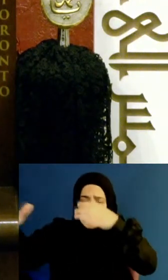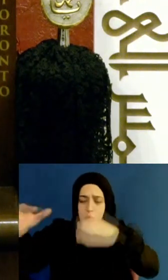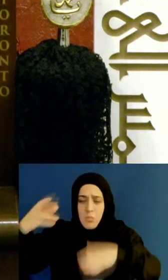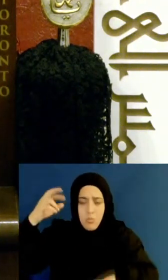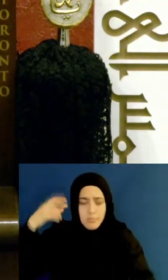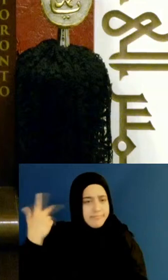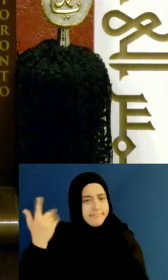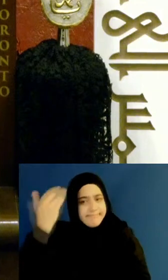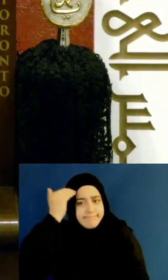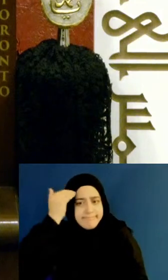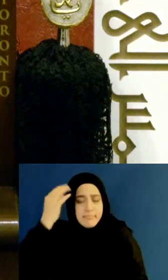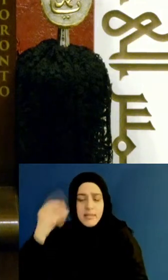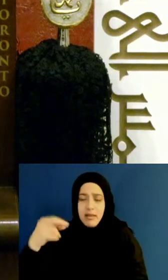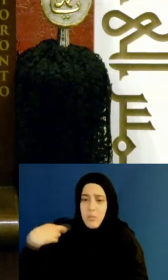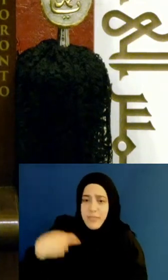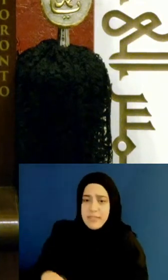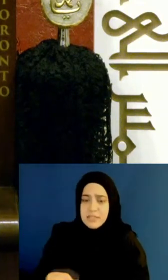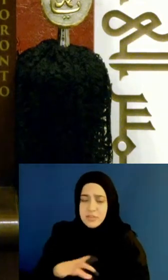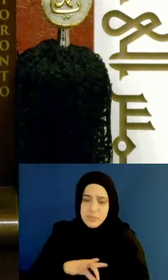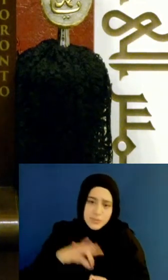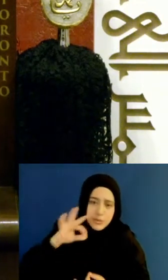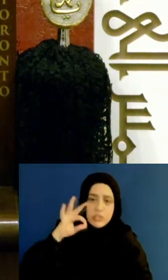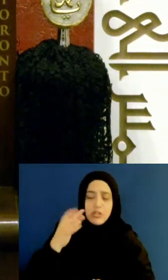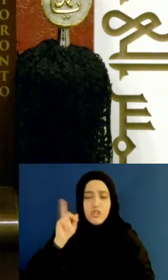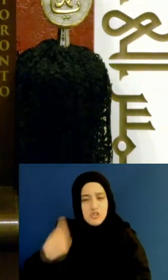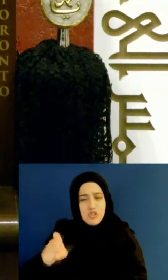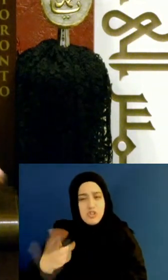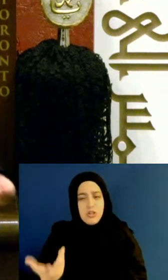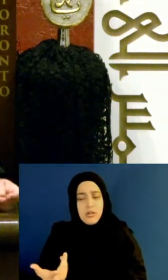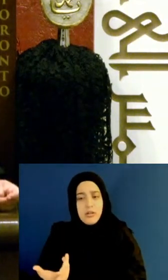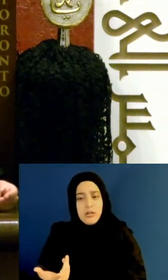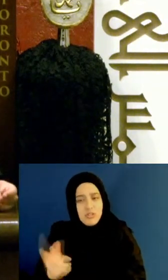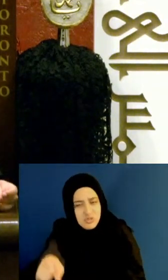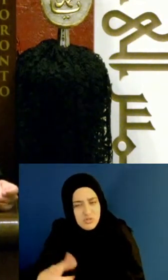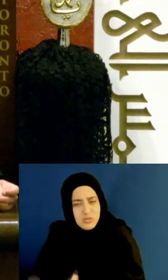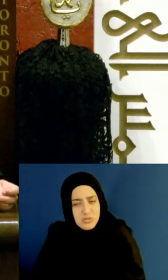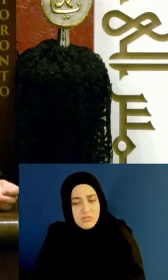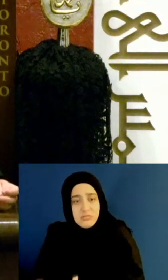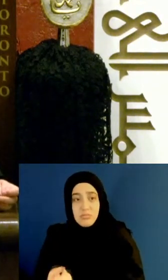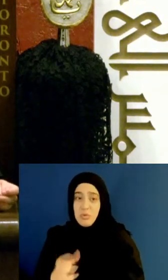or I live in a different world. Salu ala Muhammad wa ala Muhammad.